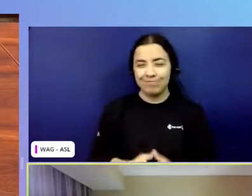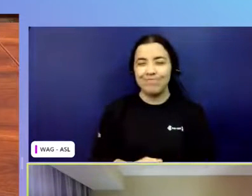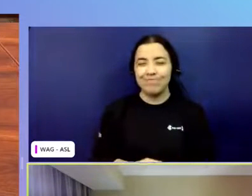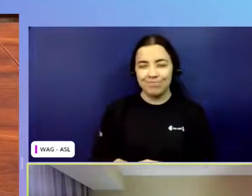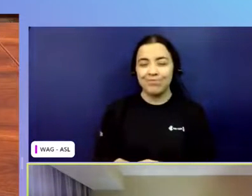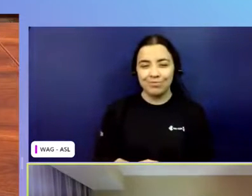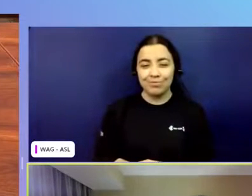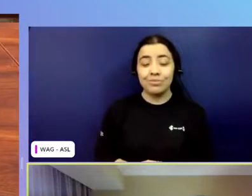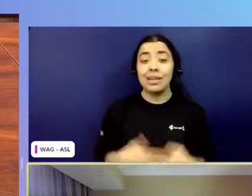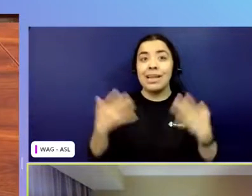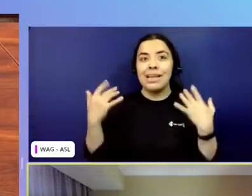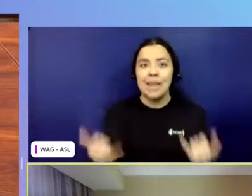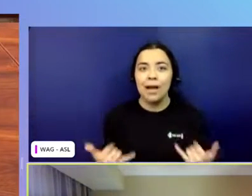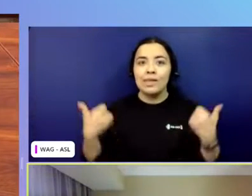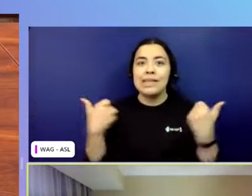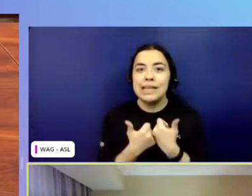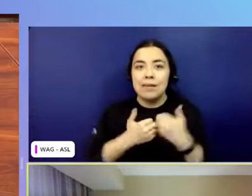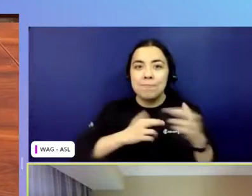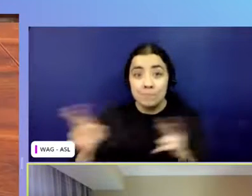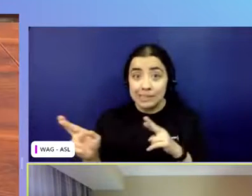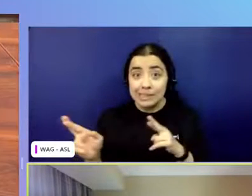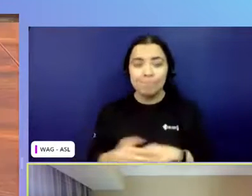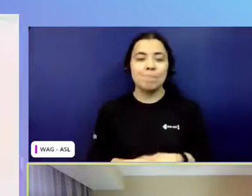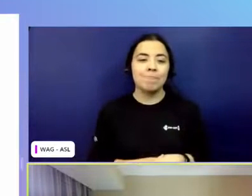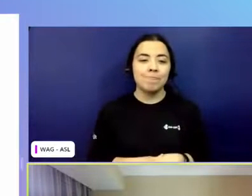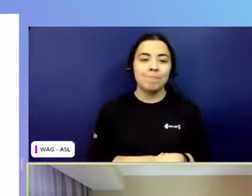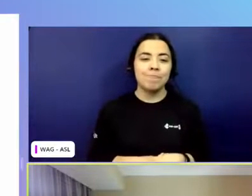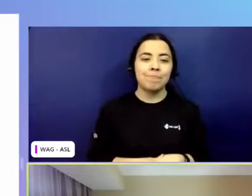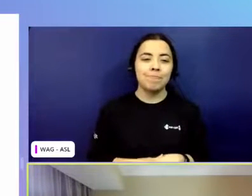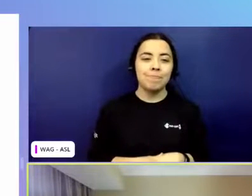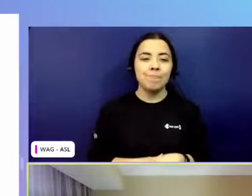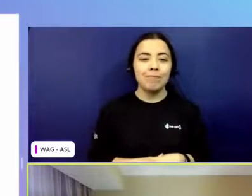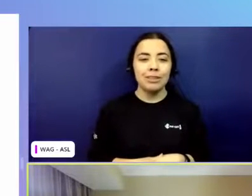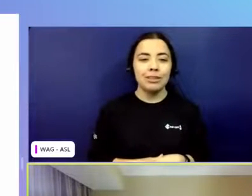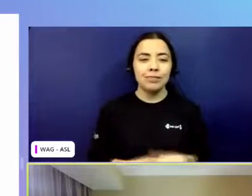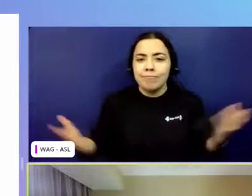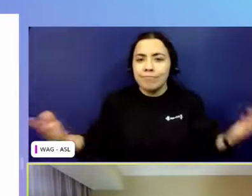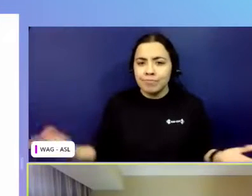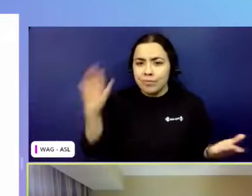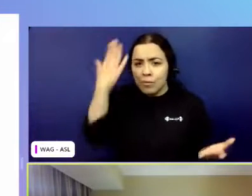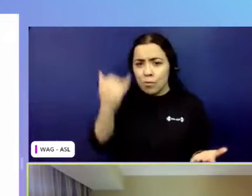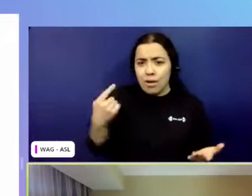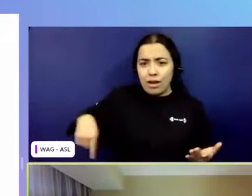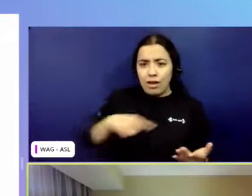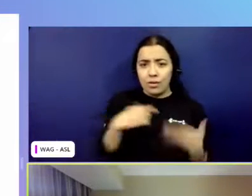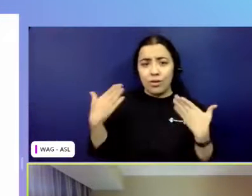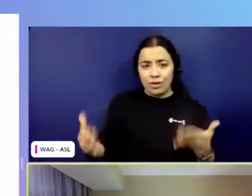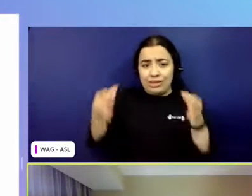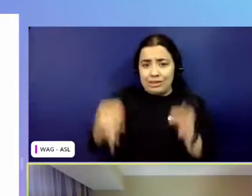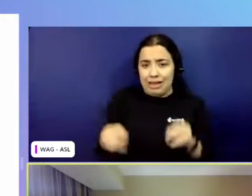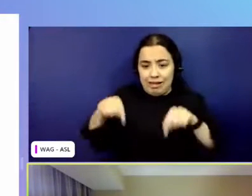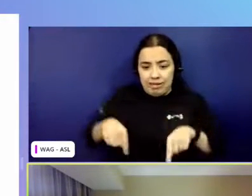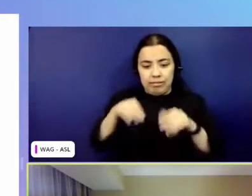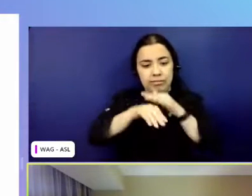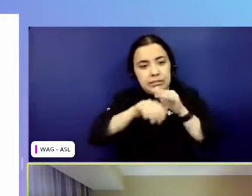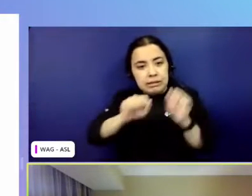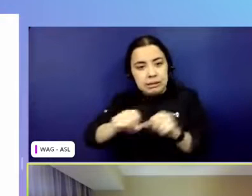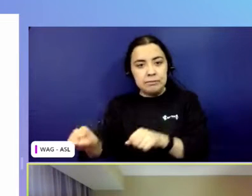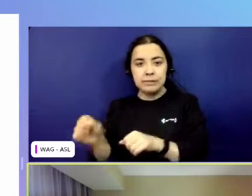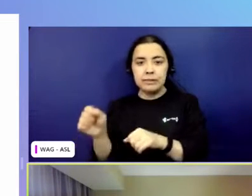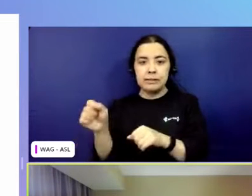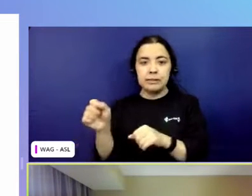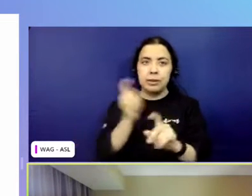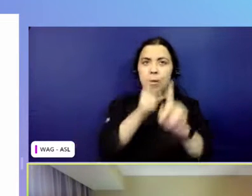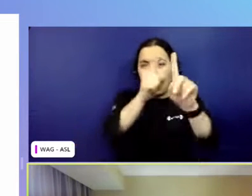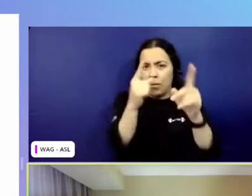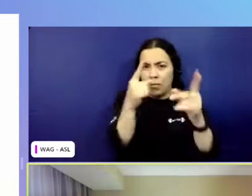All right, let's get to it. It is game time. Why did we decide to do this accessibility bowl in the first